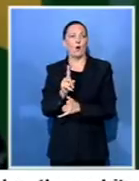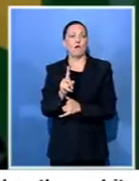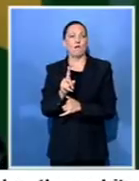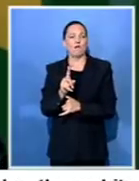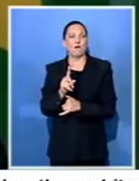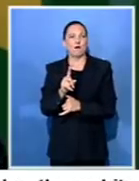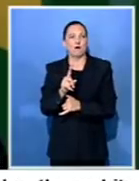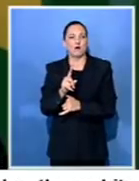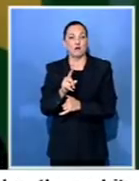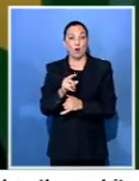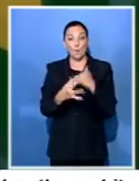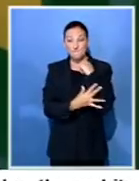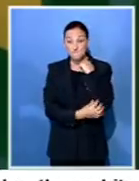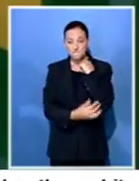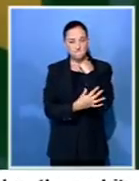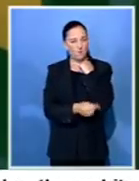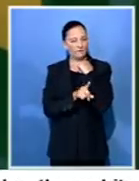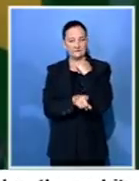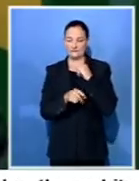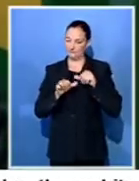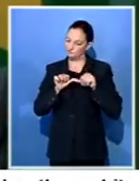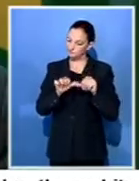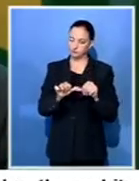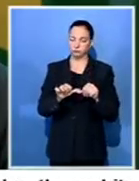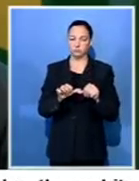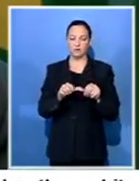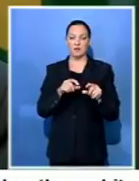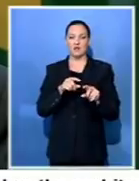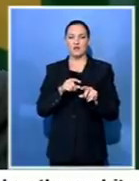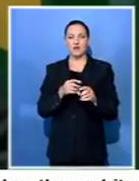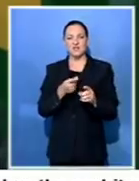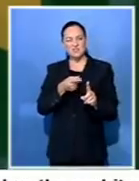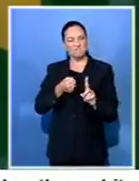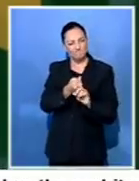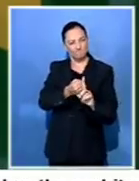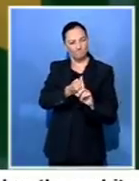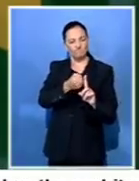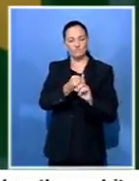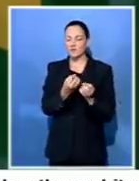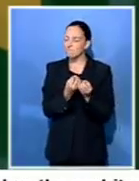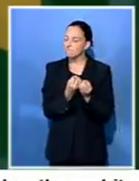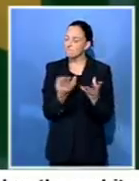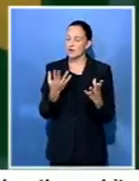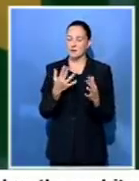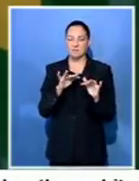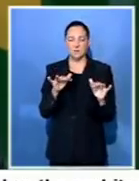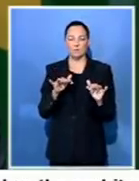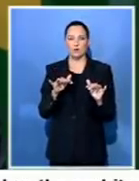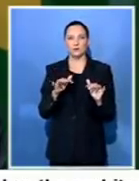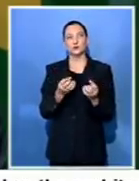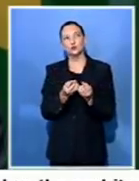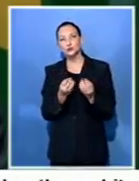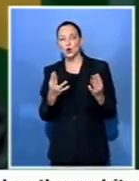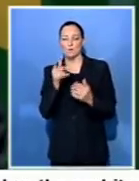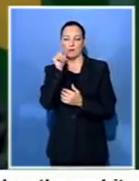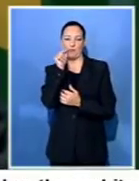frontiers of poverty that continues to grip so many of our countrymen and